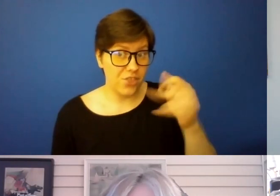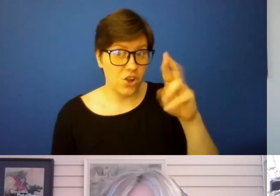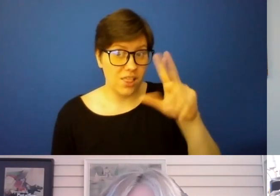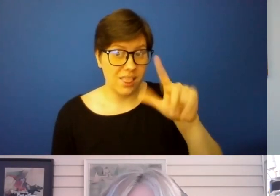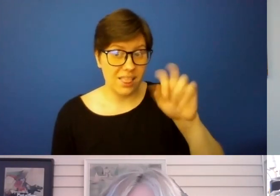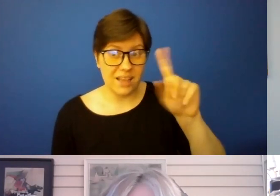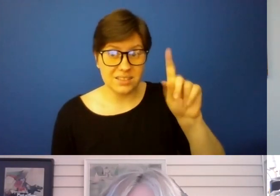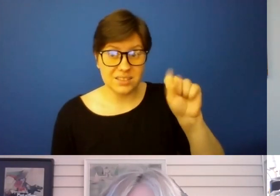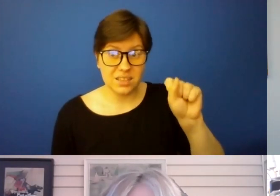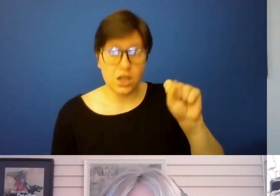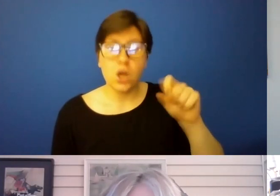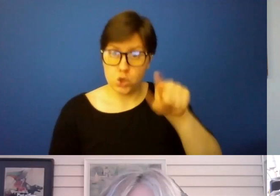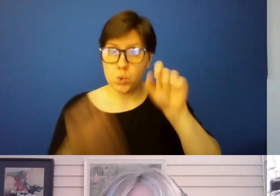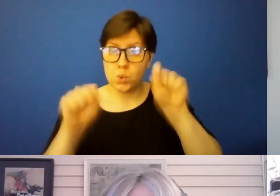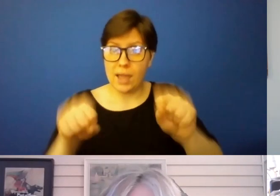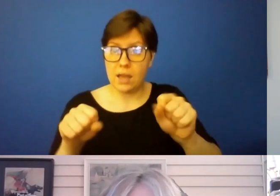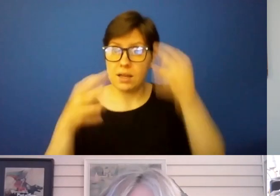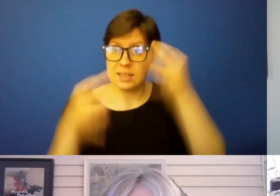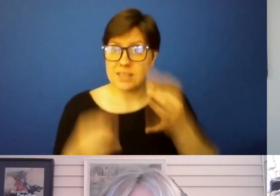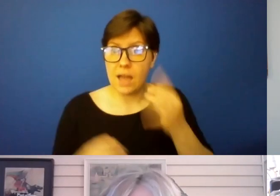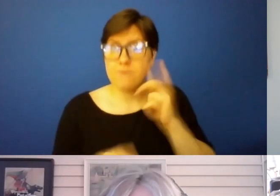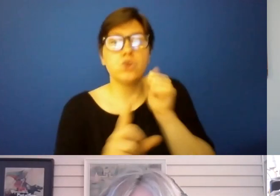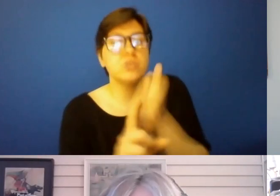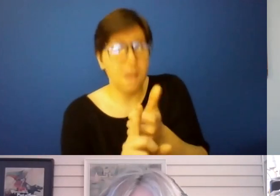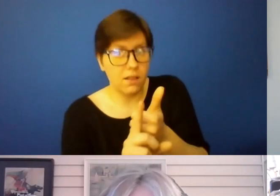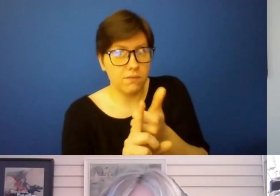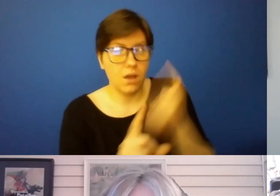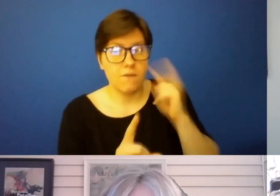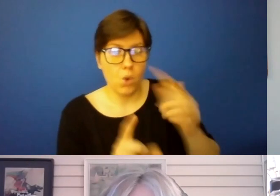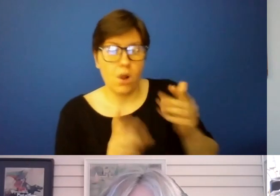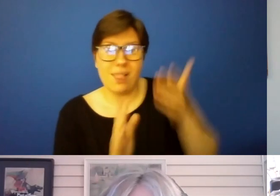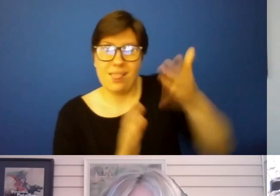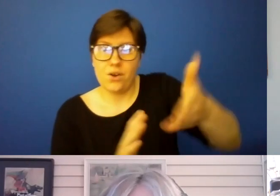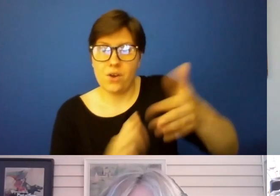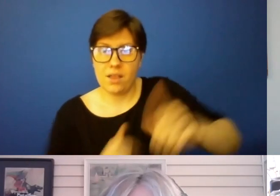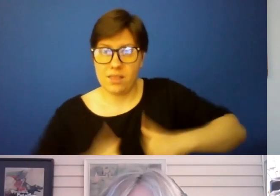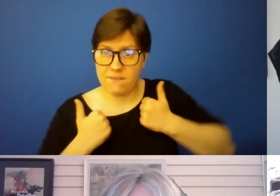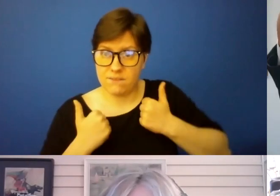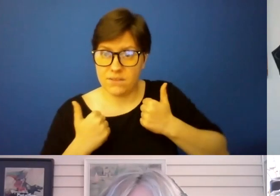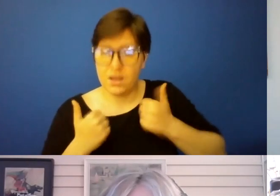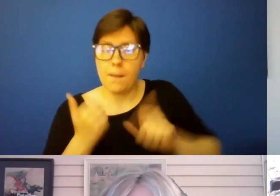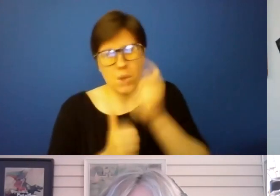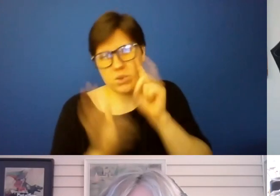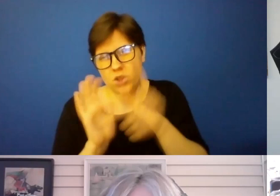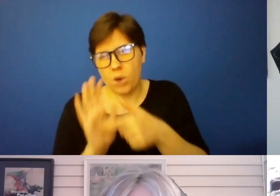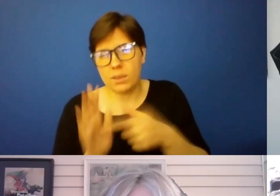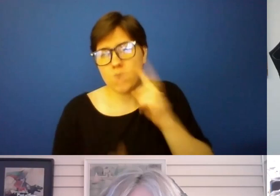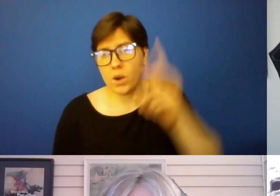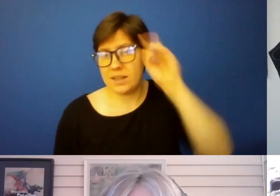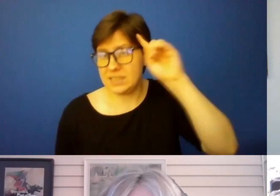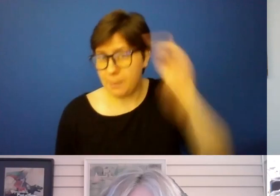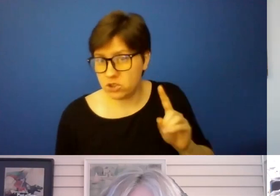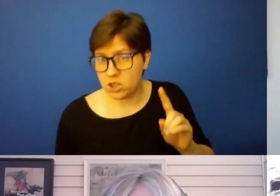for yourself. And that might be most notably for the case of dementia. So because by the time you get into late